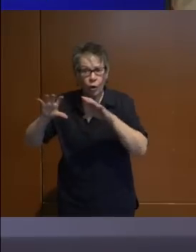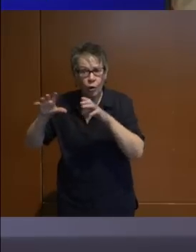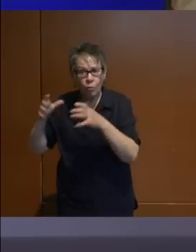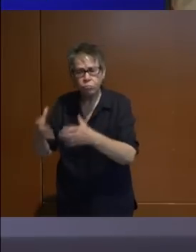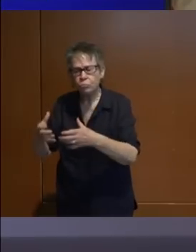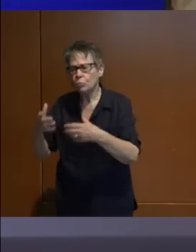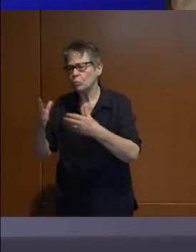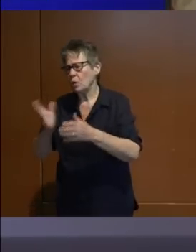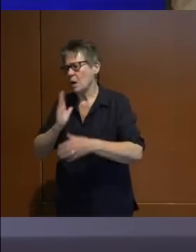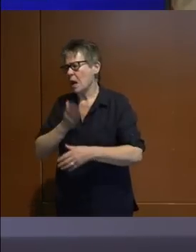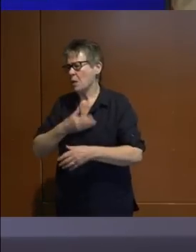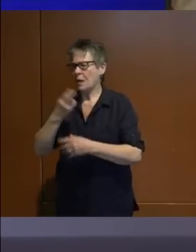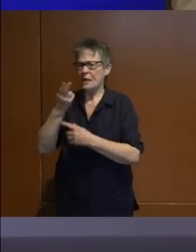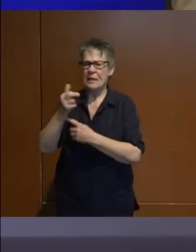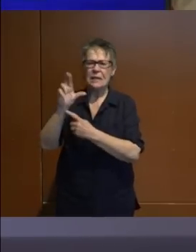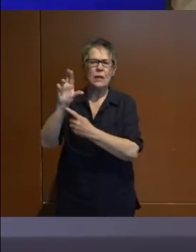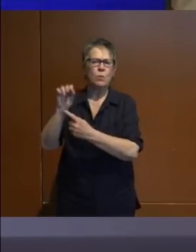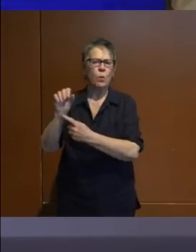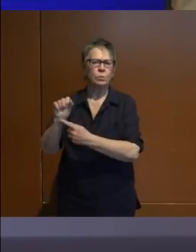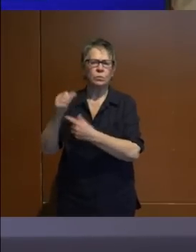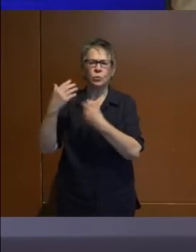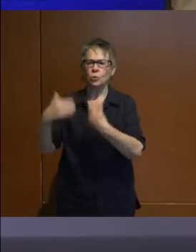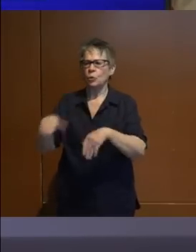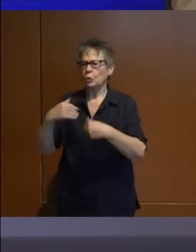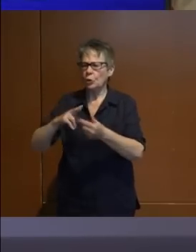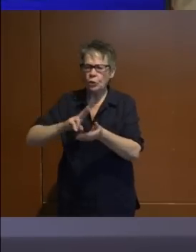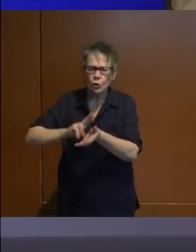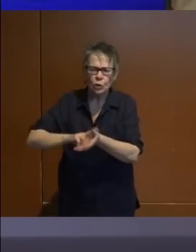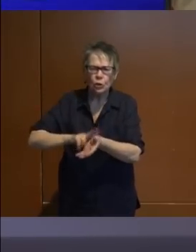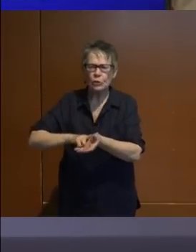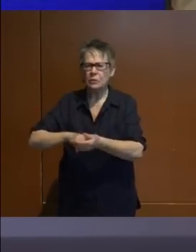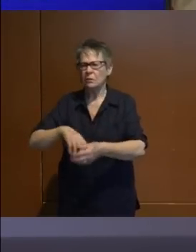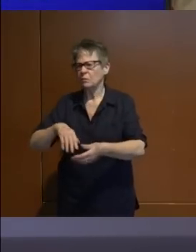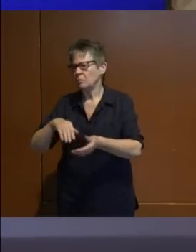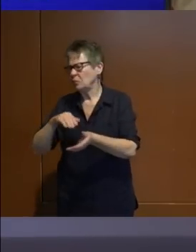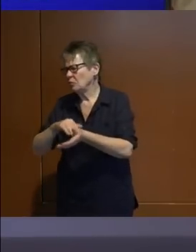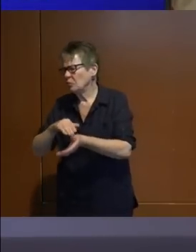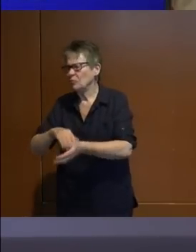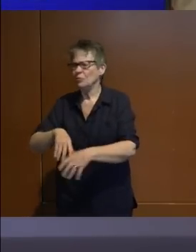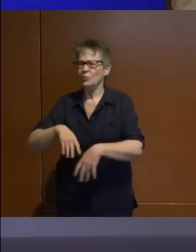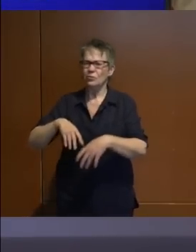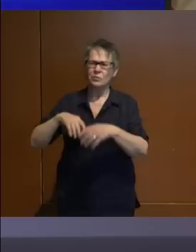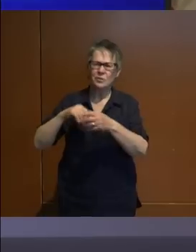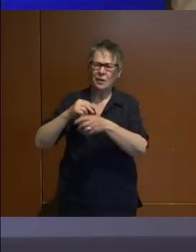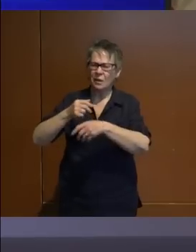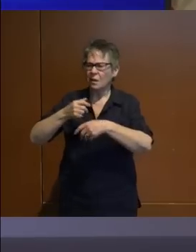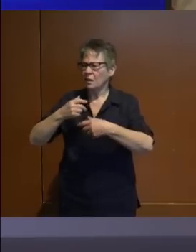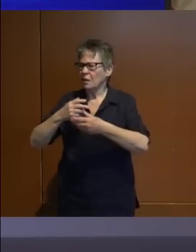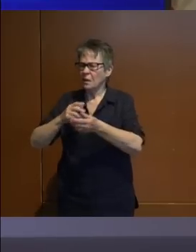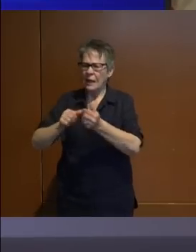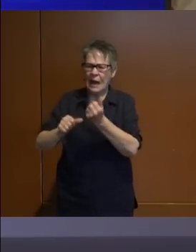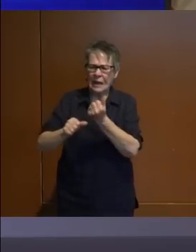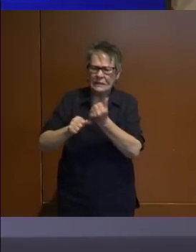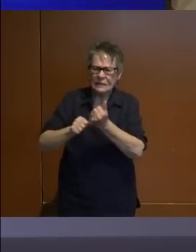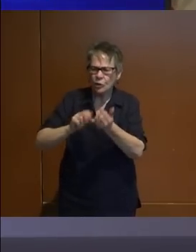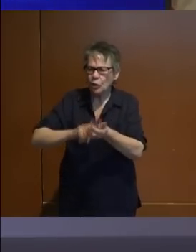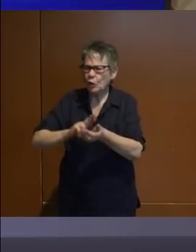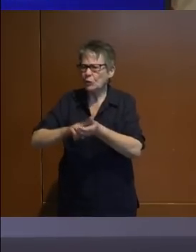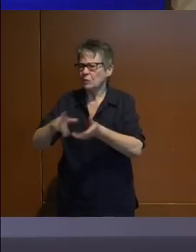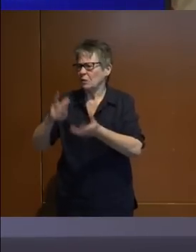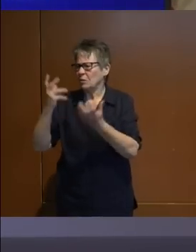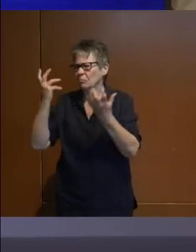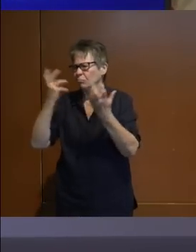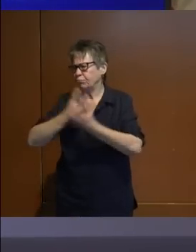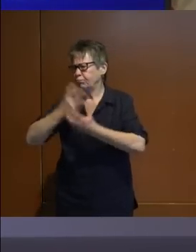were back and forth over the weekend. Just extraordinary heroism. Not only do we need the PPE to keep them safe,